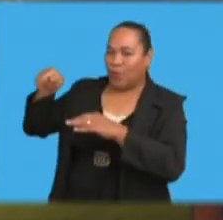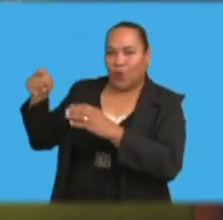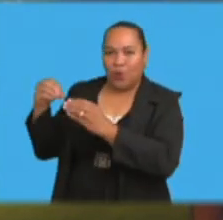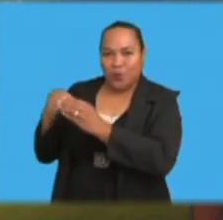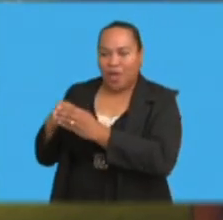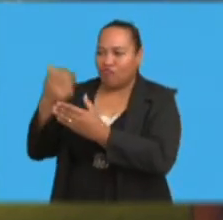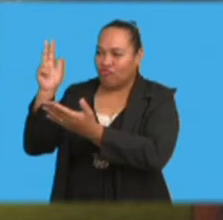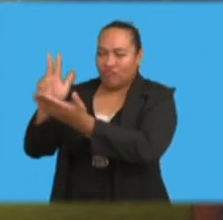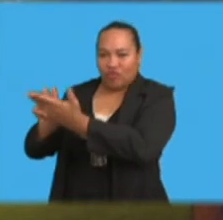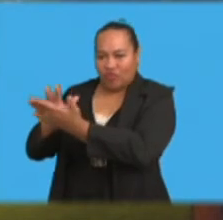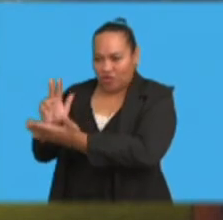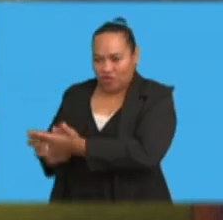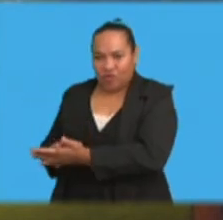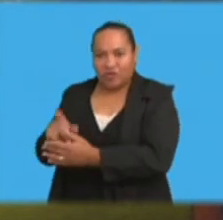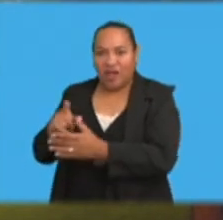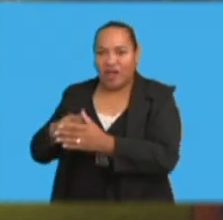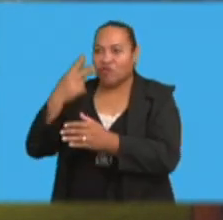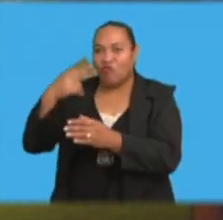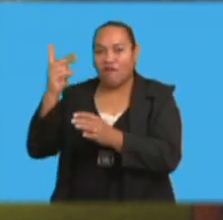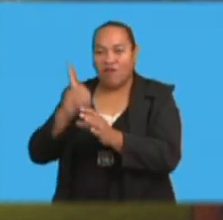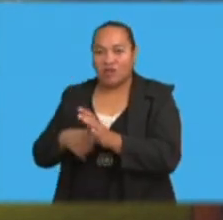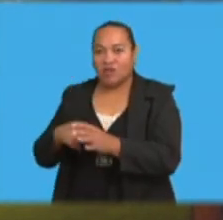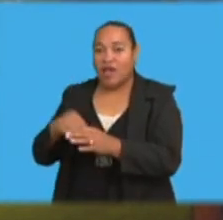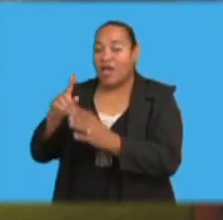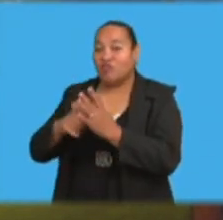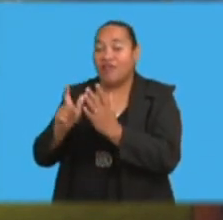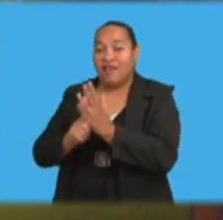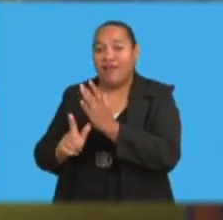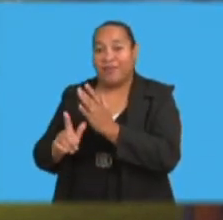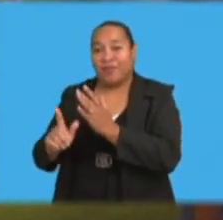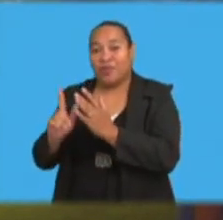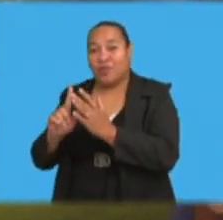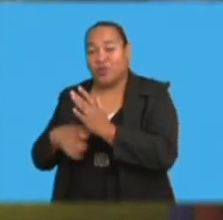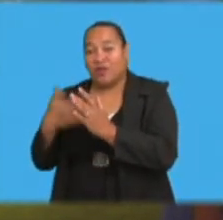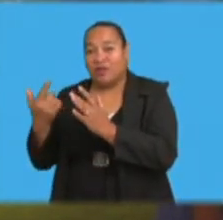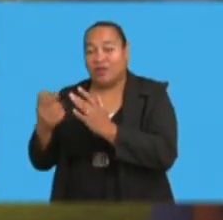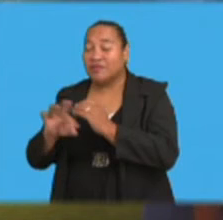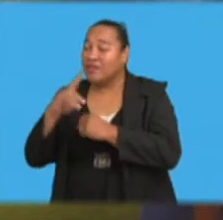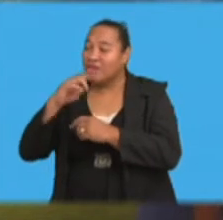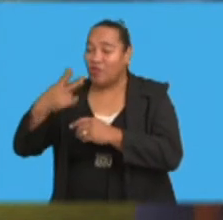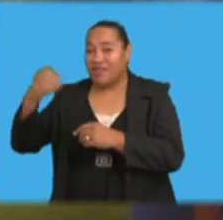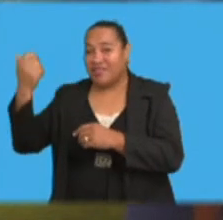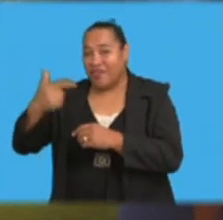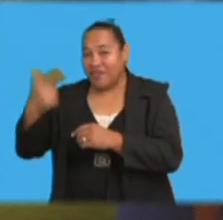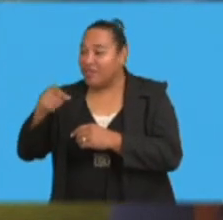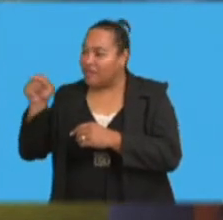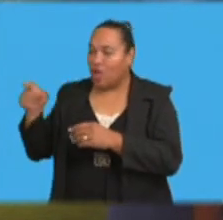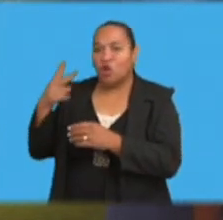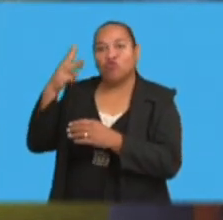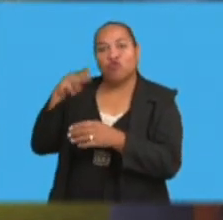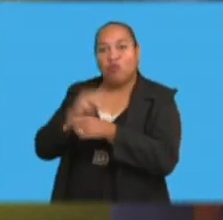annual audited financial statements for the 12 months ending 31 July 2017 on 28 September 2017, or within 2